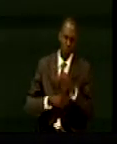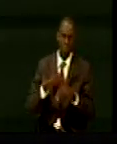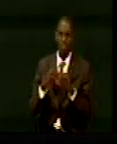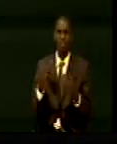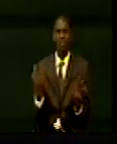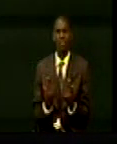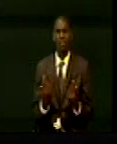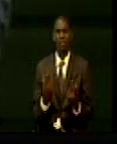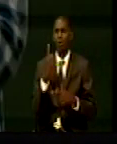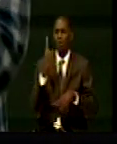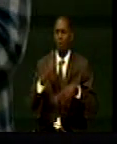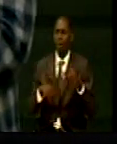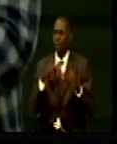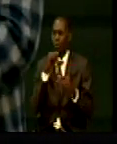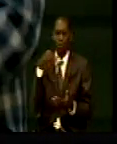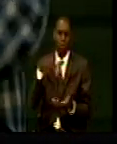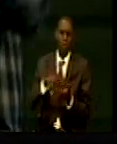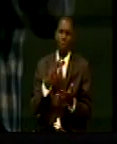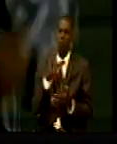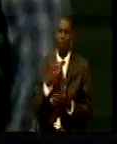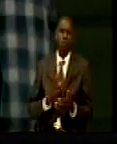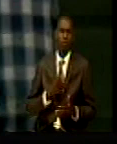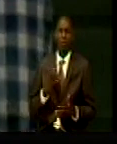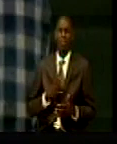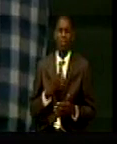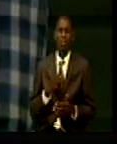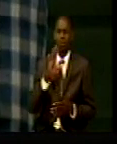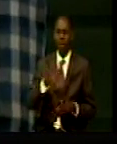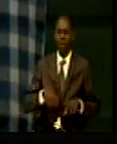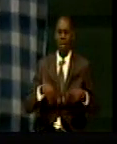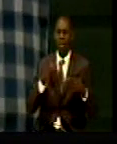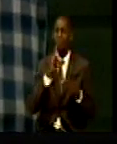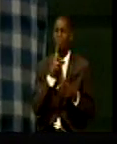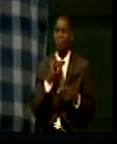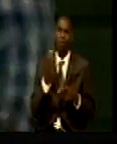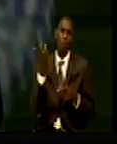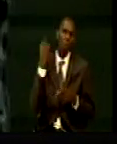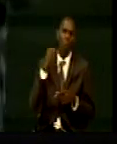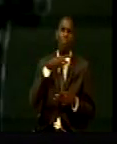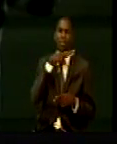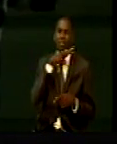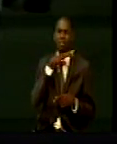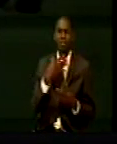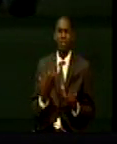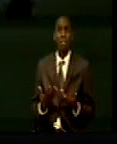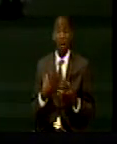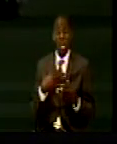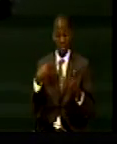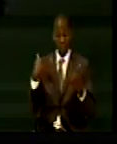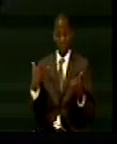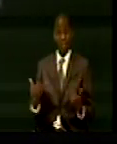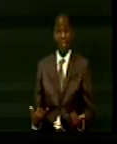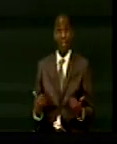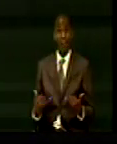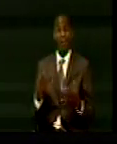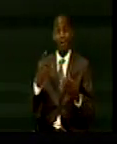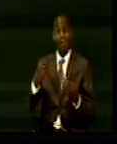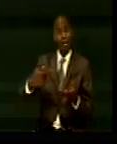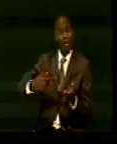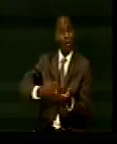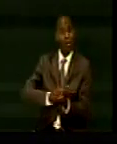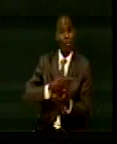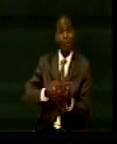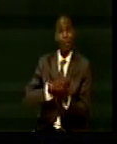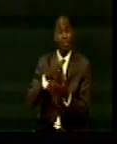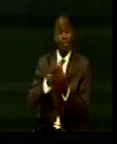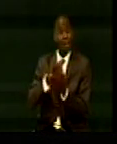up. Your life was dirty. Your life was defiled. And here, now the gospel that will